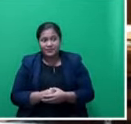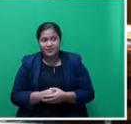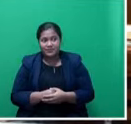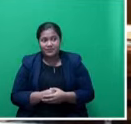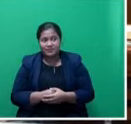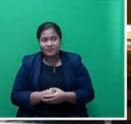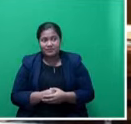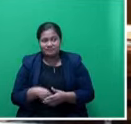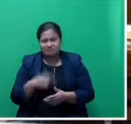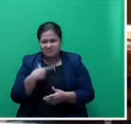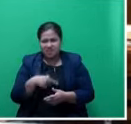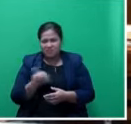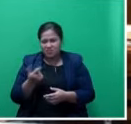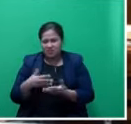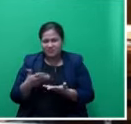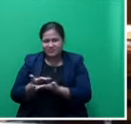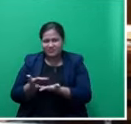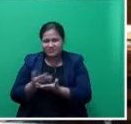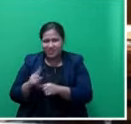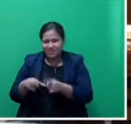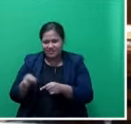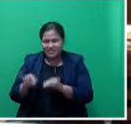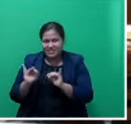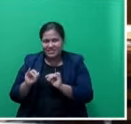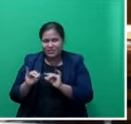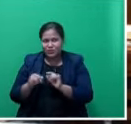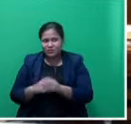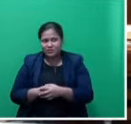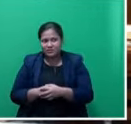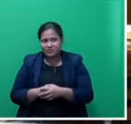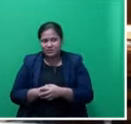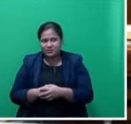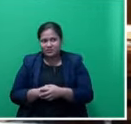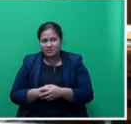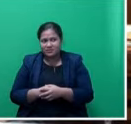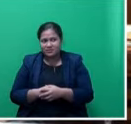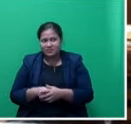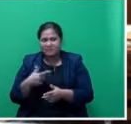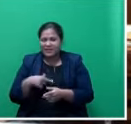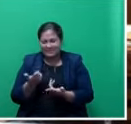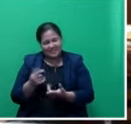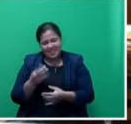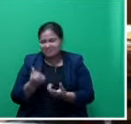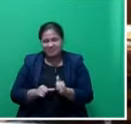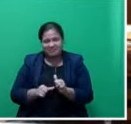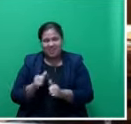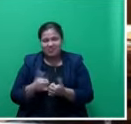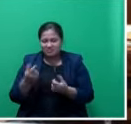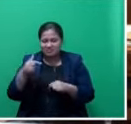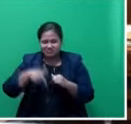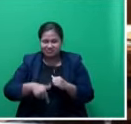spoken with the Honorable Attorney General on this issue because he made a very detailed ministerial